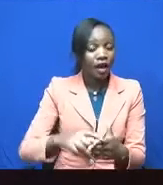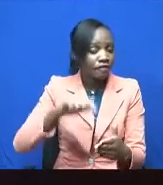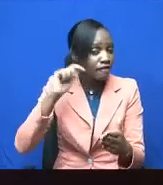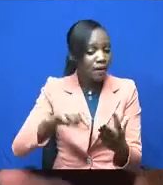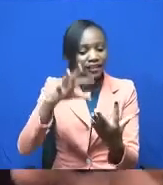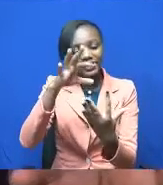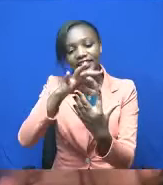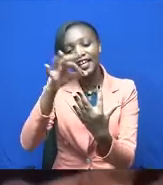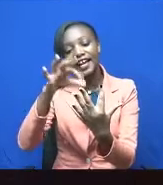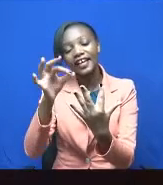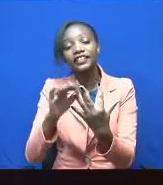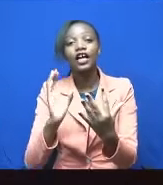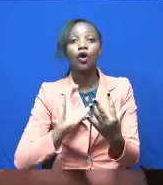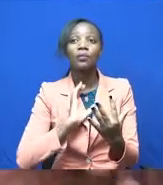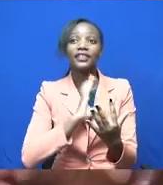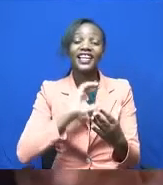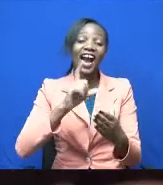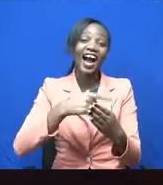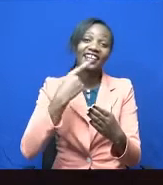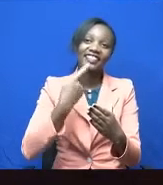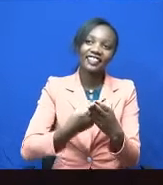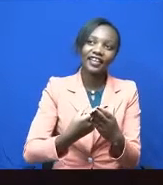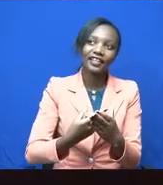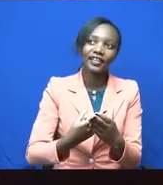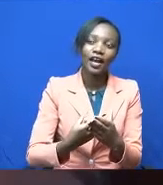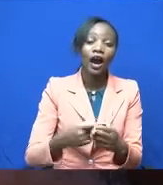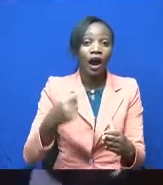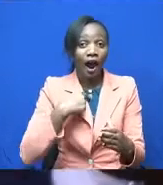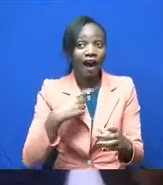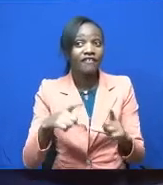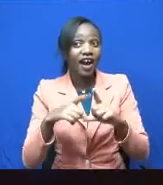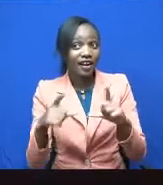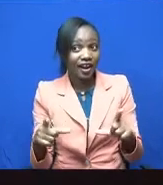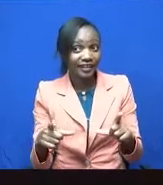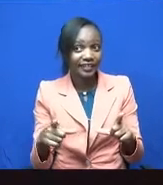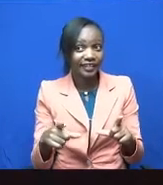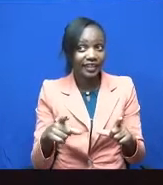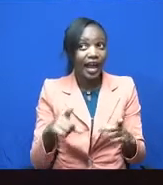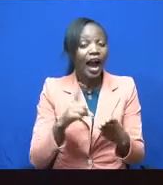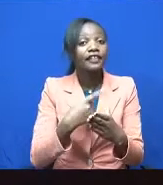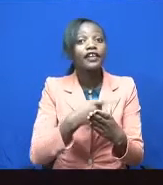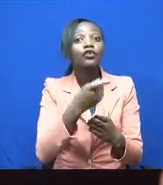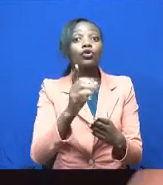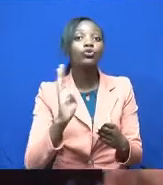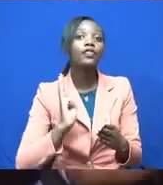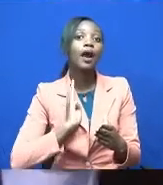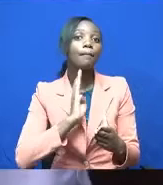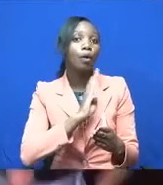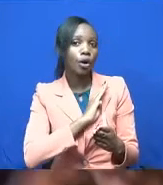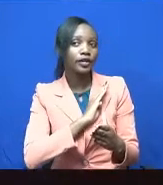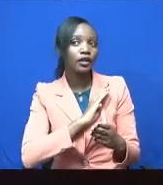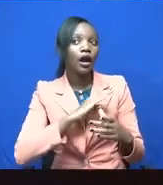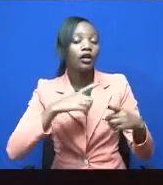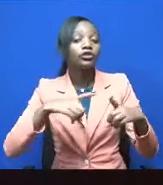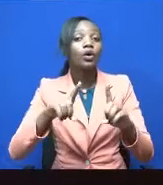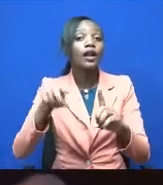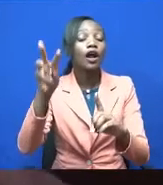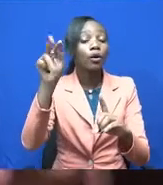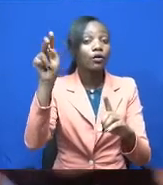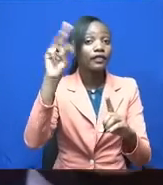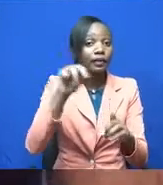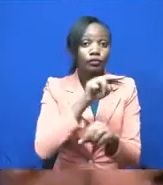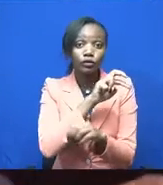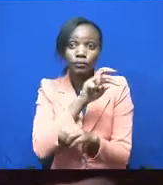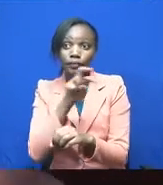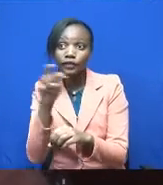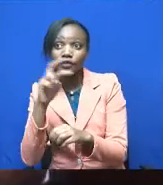committee. After that committee, they need to establish a land. Then they go to the land board so that it can now be surveyed. Then